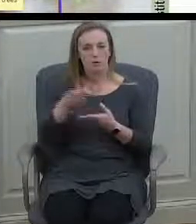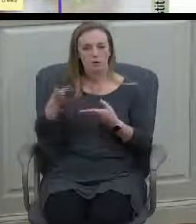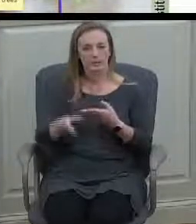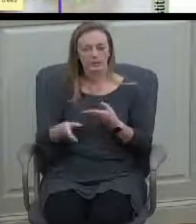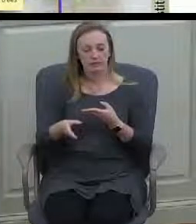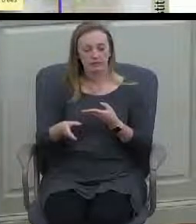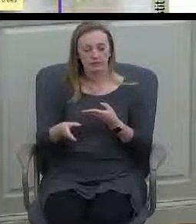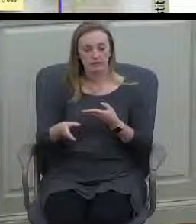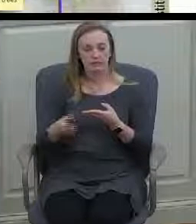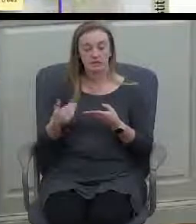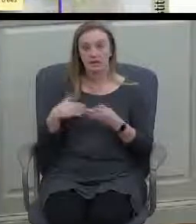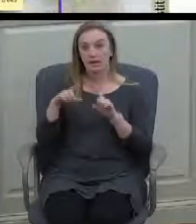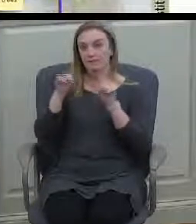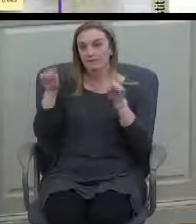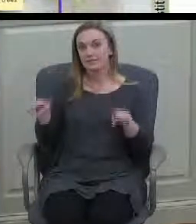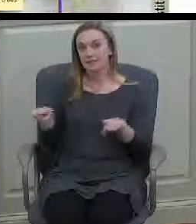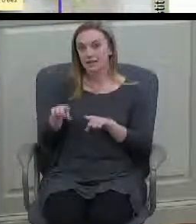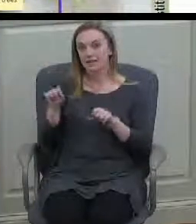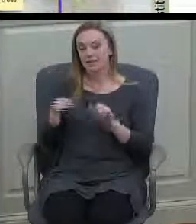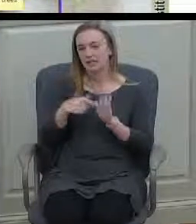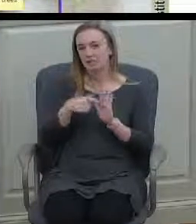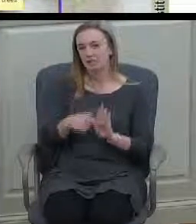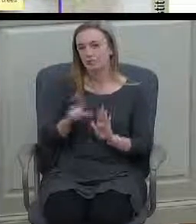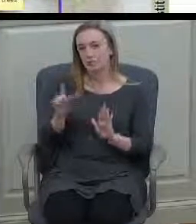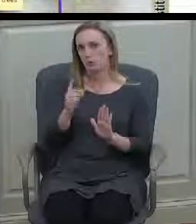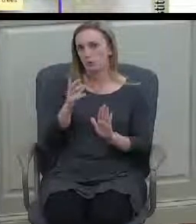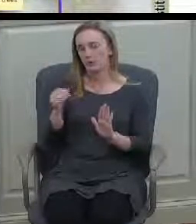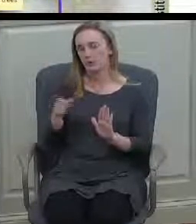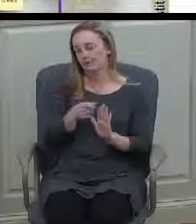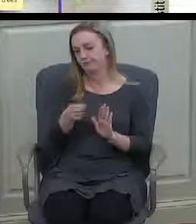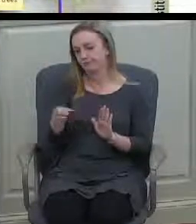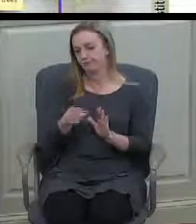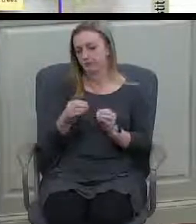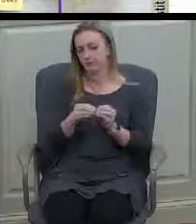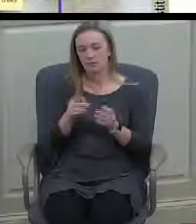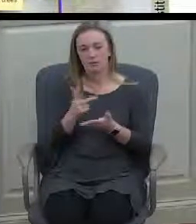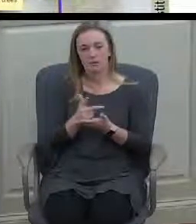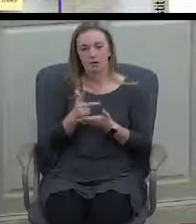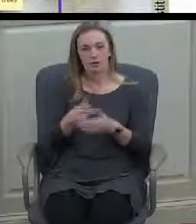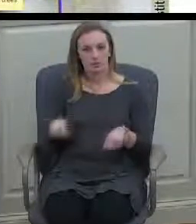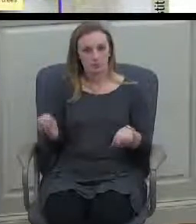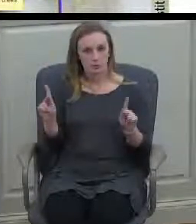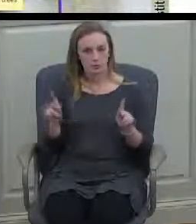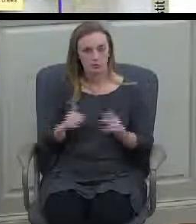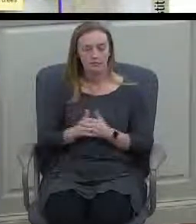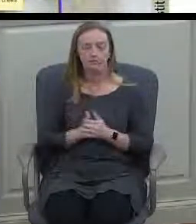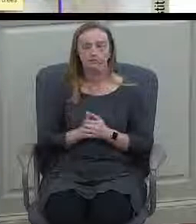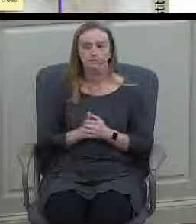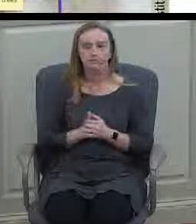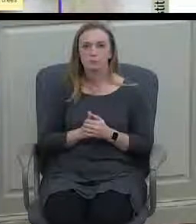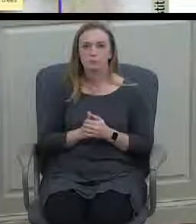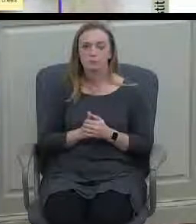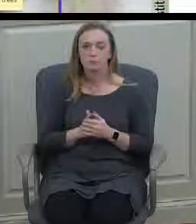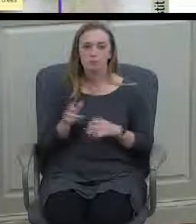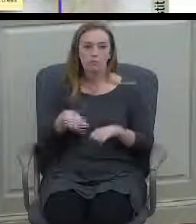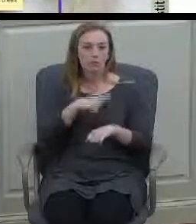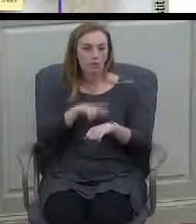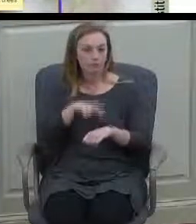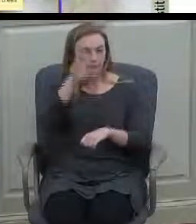having signage that can direct them to that, so that way there's more parking opportunities. And of